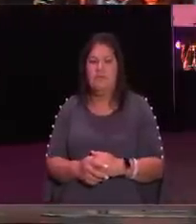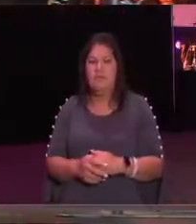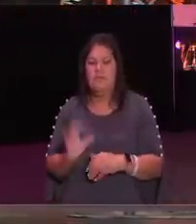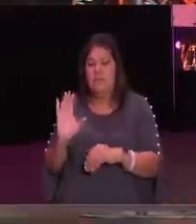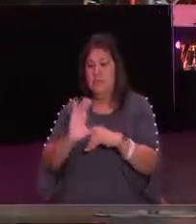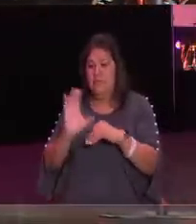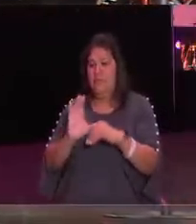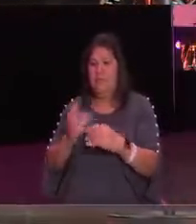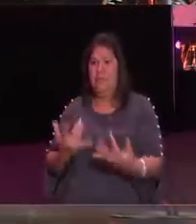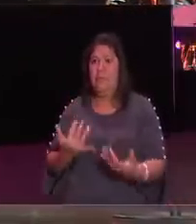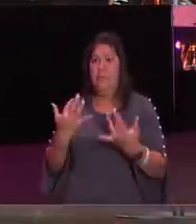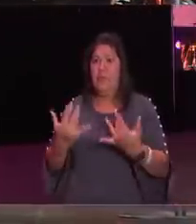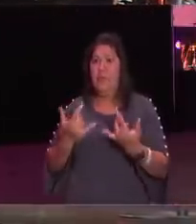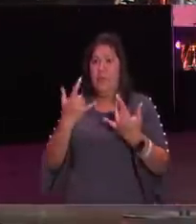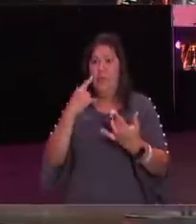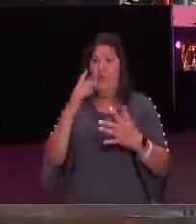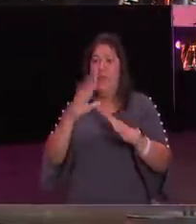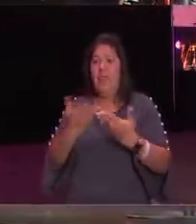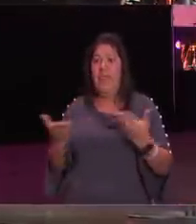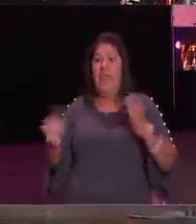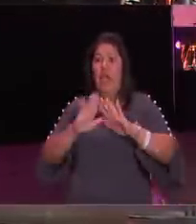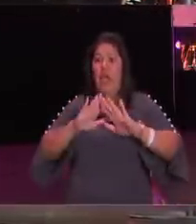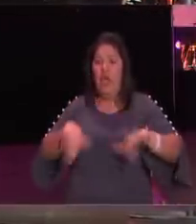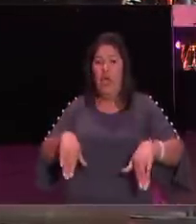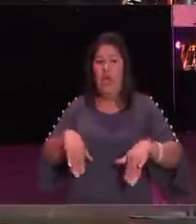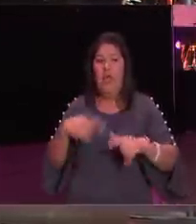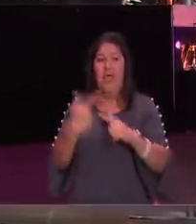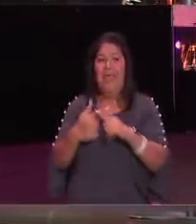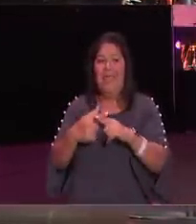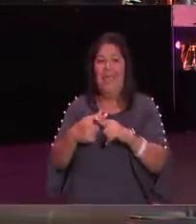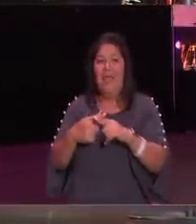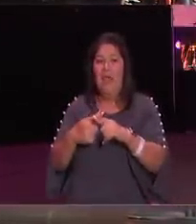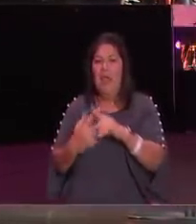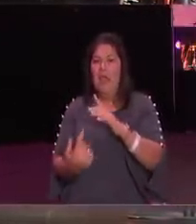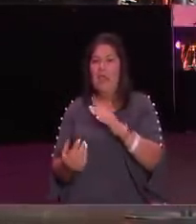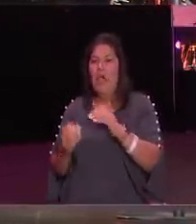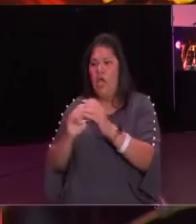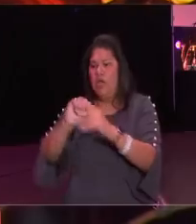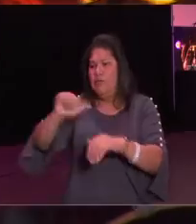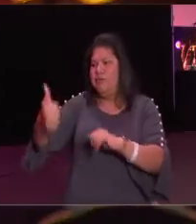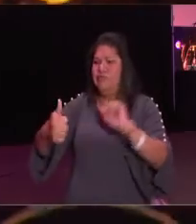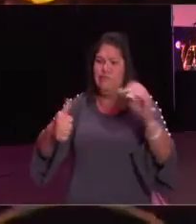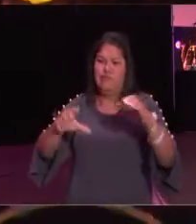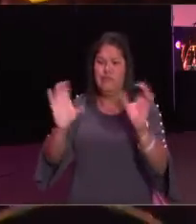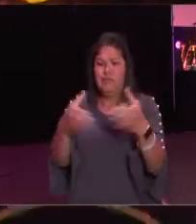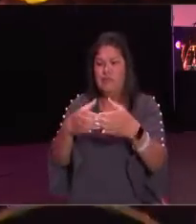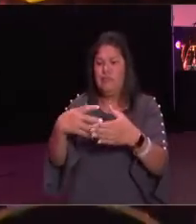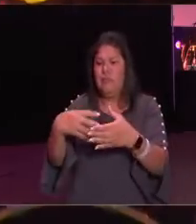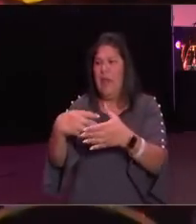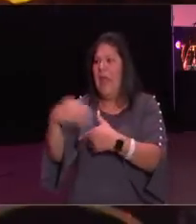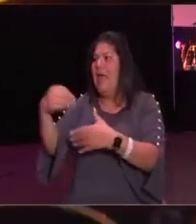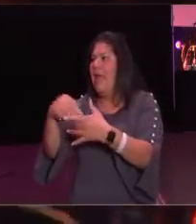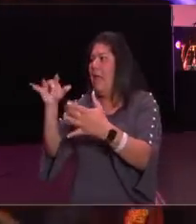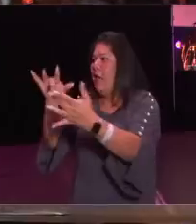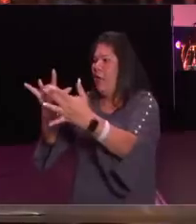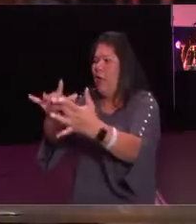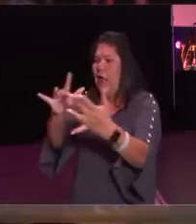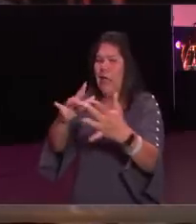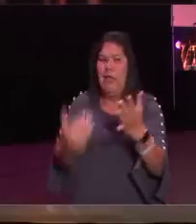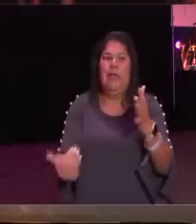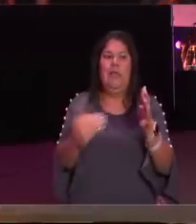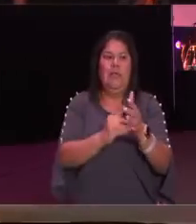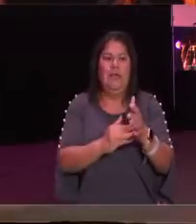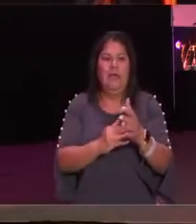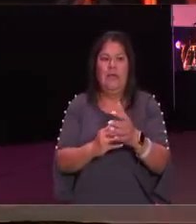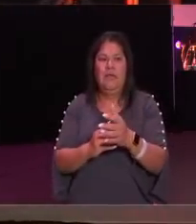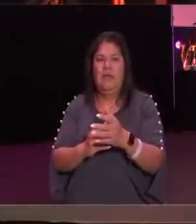Our church is just waiting for things to calm down, and then we'll relaunch our small groups, and then we'll go out and outreach again, and